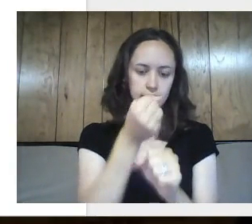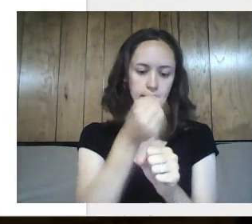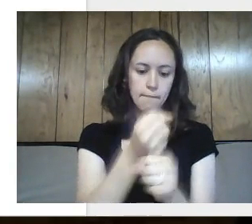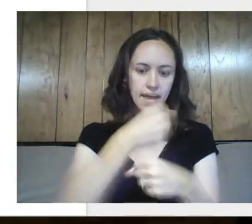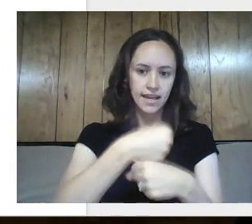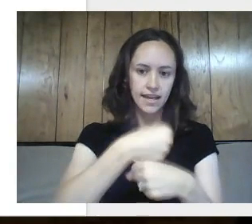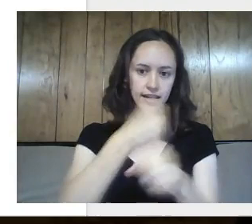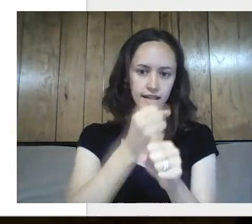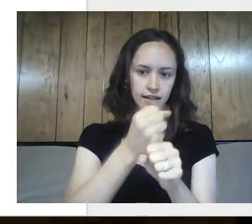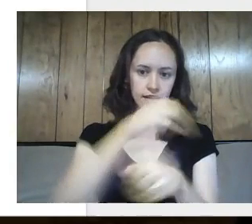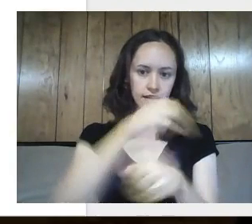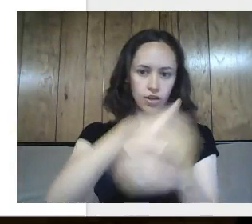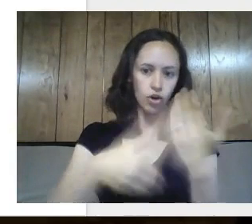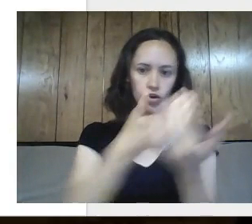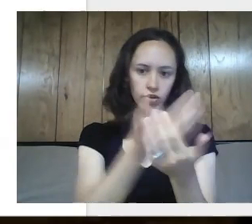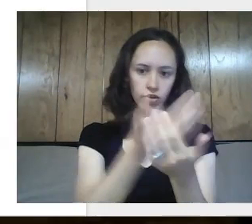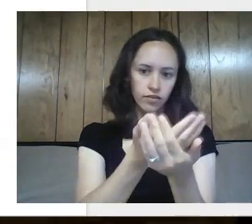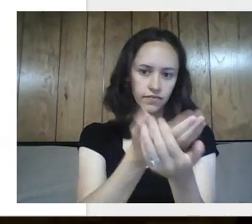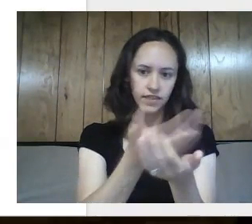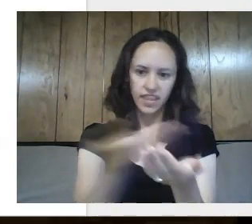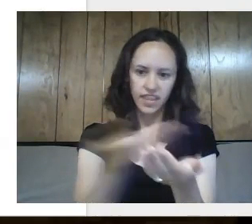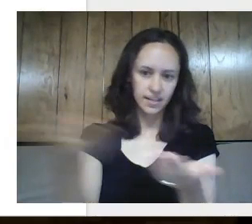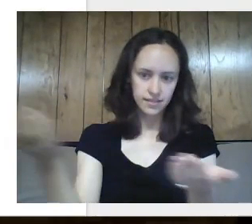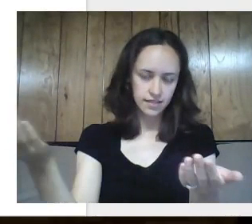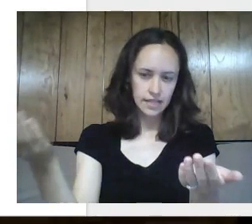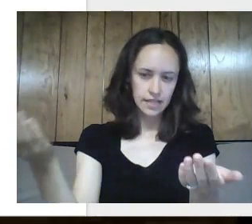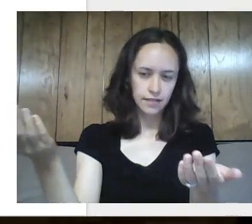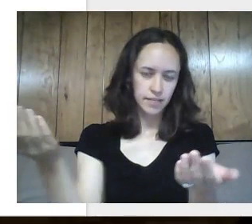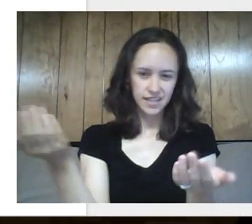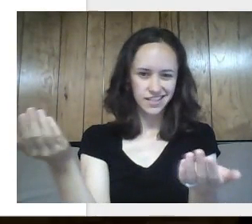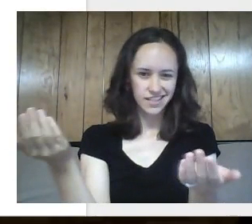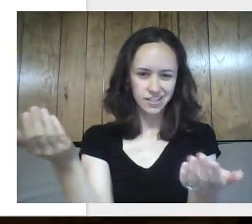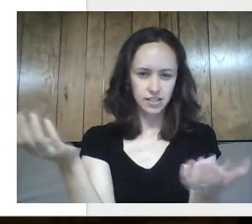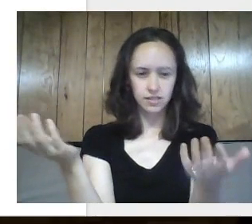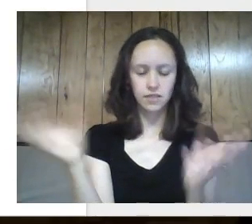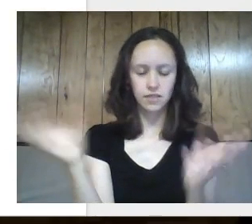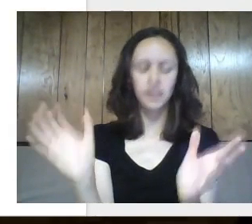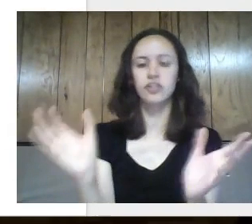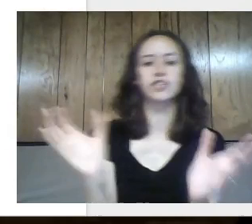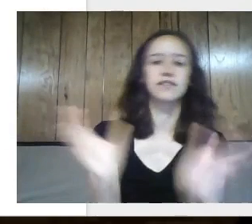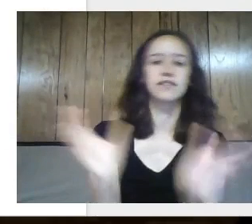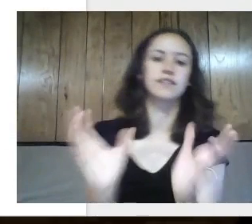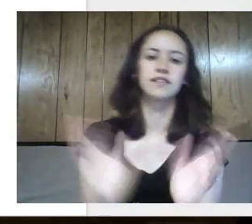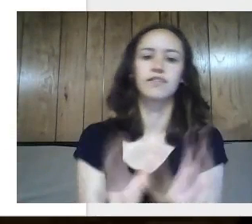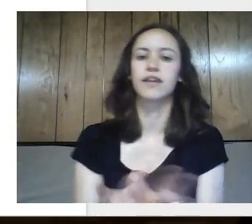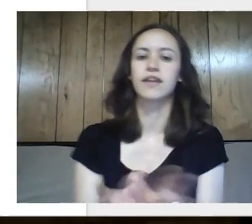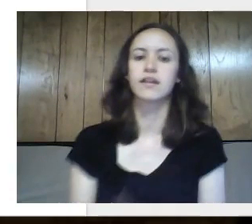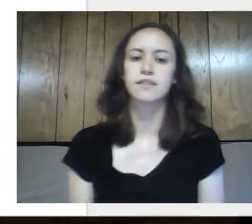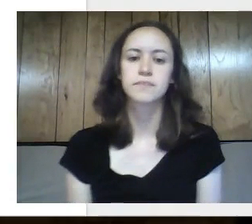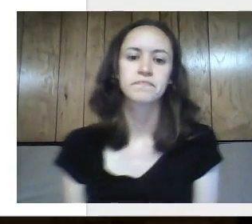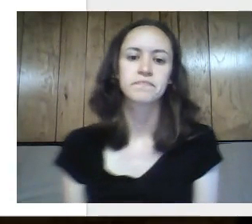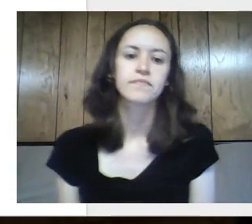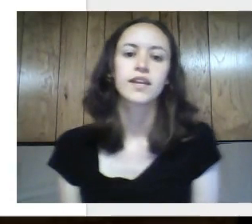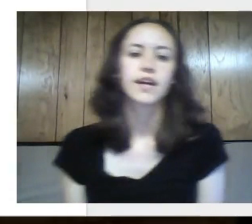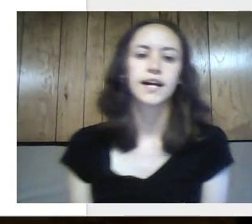words make all things, because that's just so English, it doesn't give the right